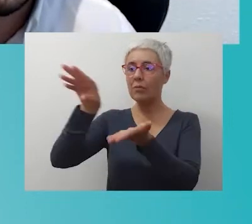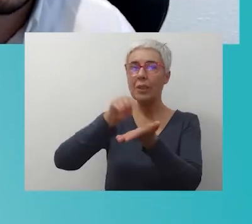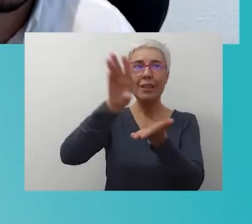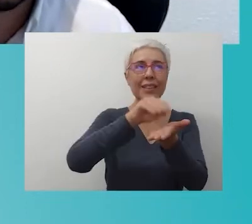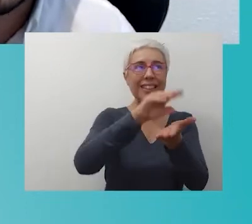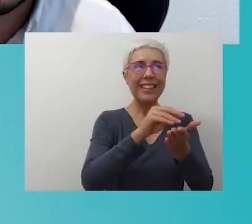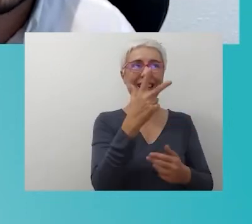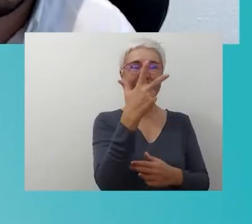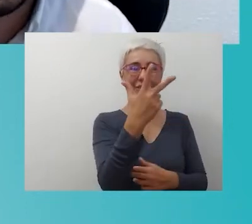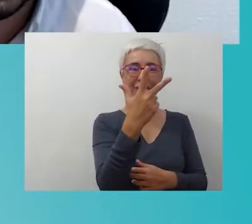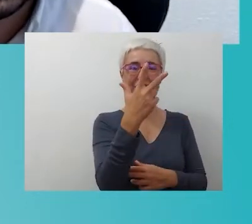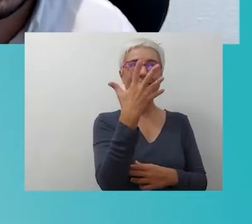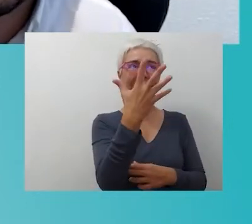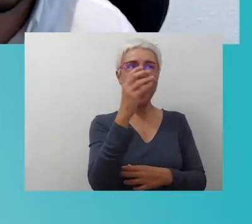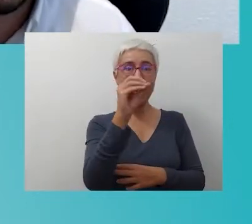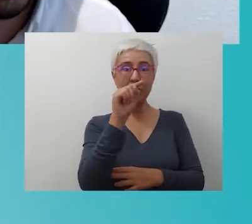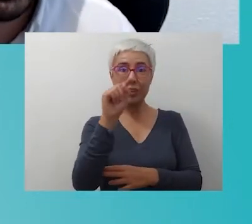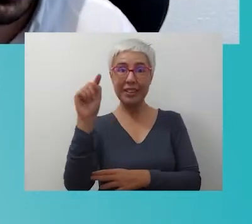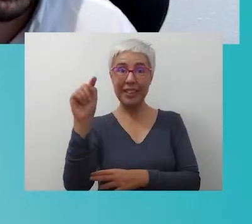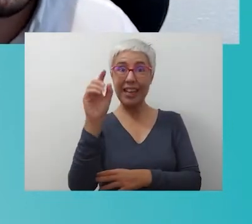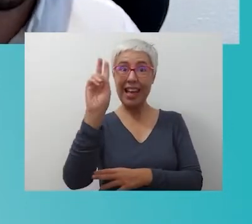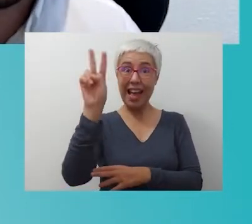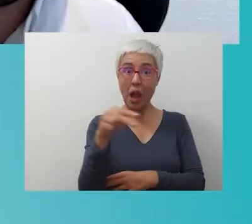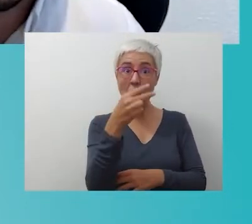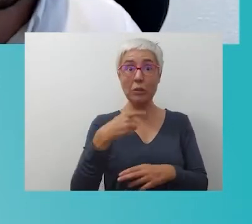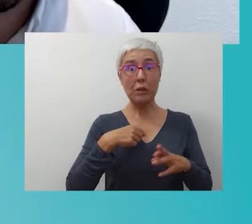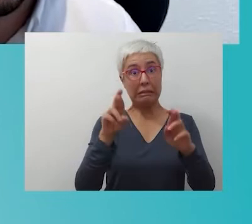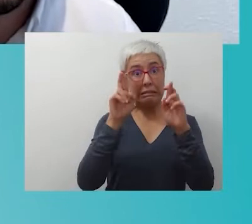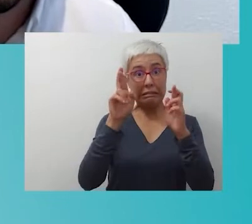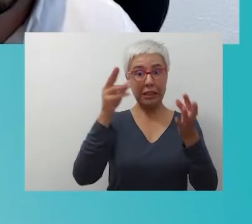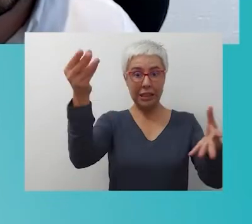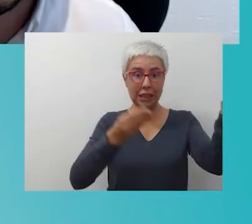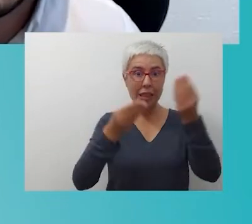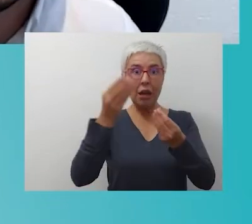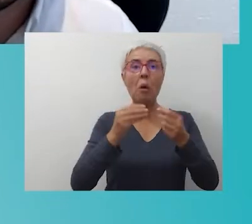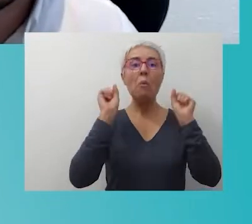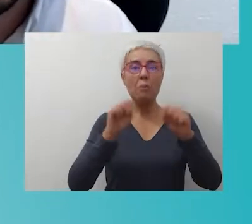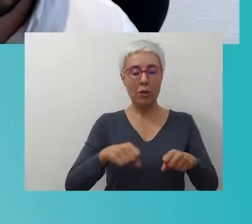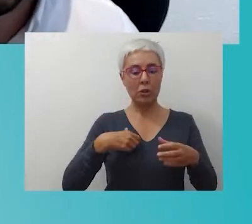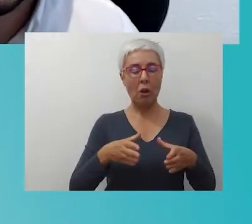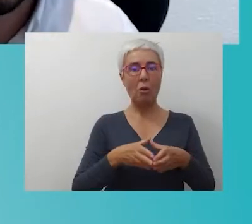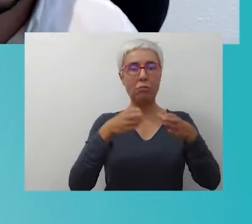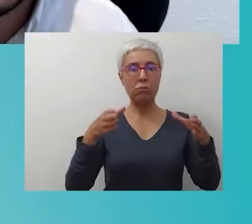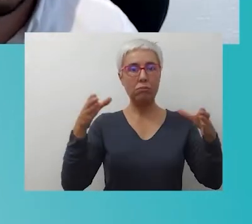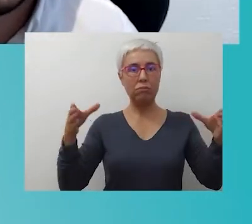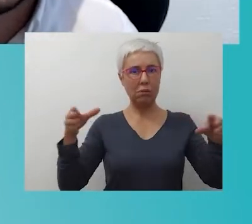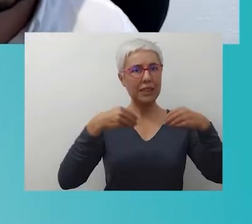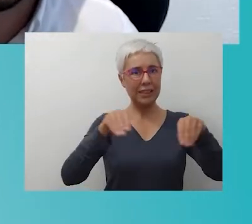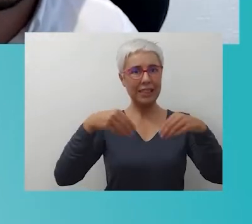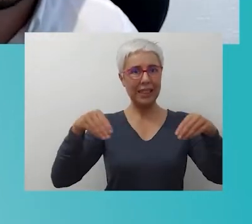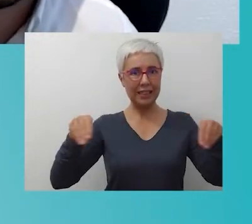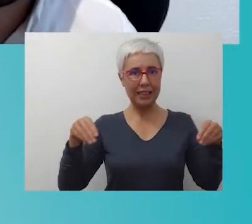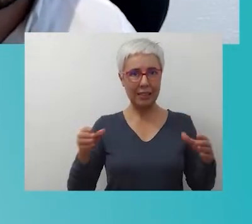for 300,000 euros in a convertible note that will allow us to improve our product and increase or manufacturing